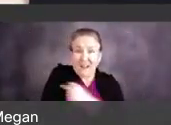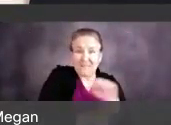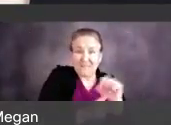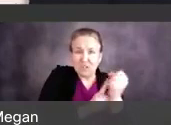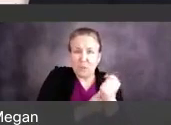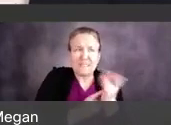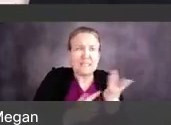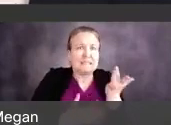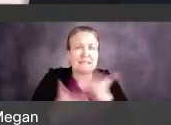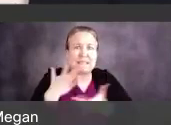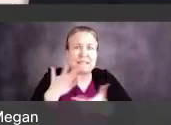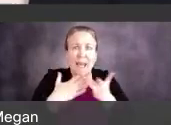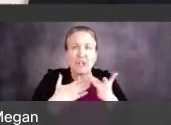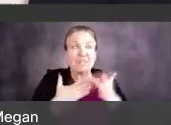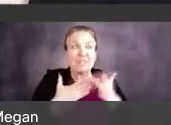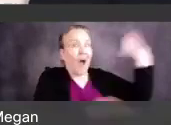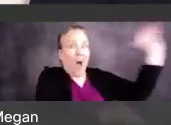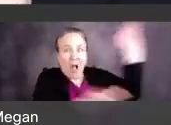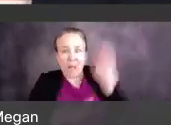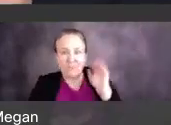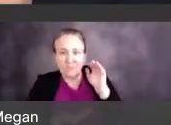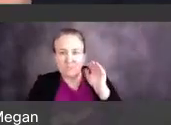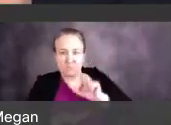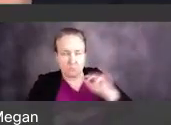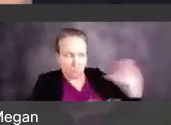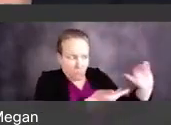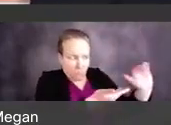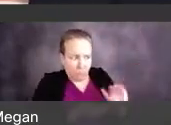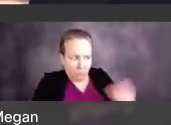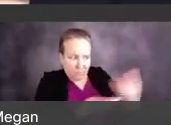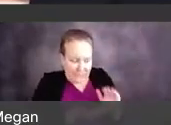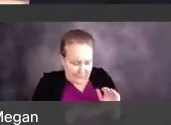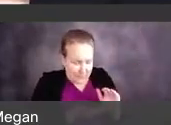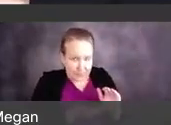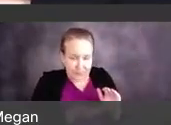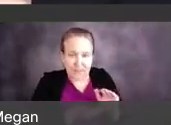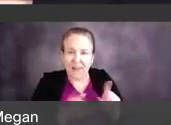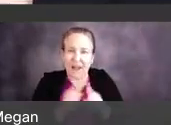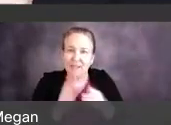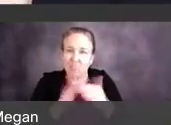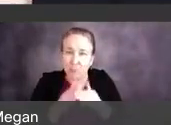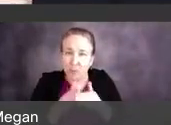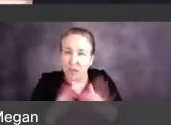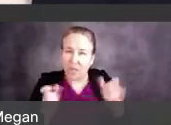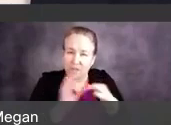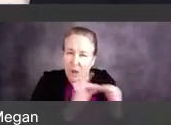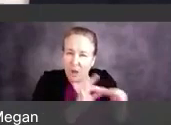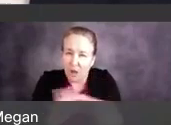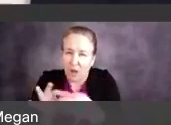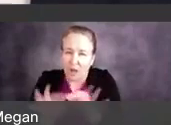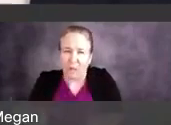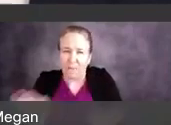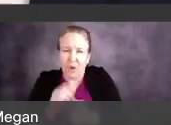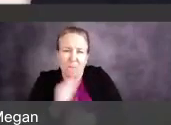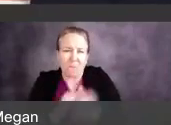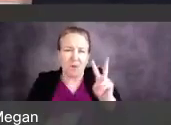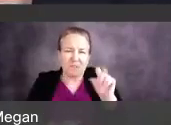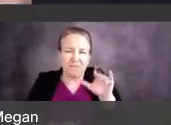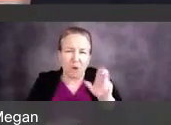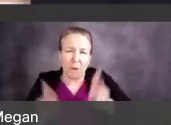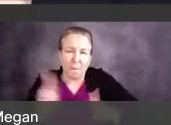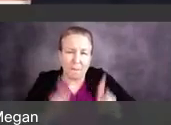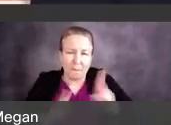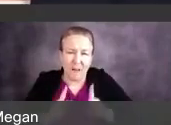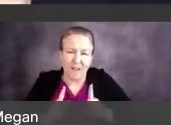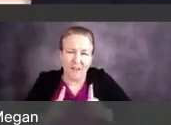situation. And we have to pull together as a community and get the most vulnerable people in our community vaccinated